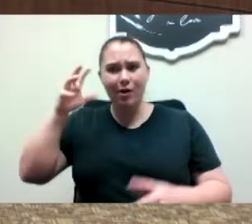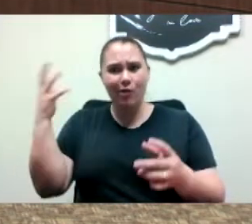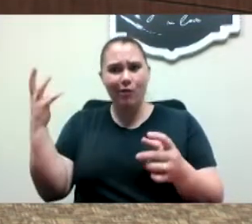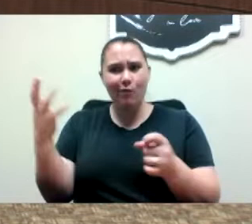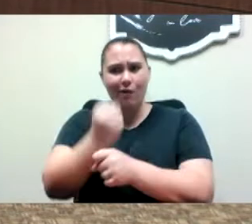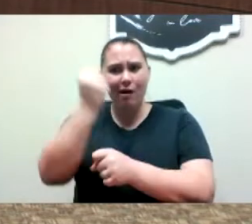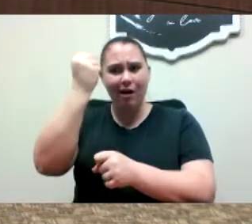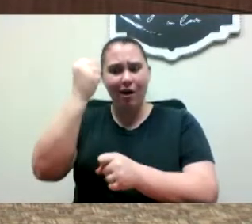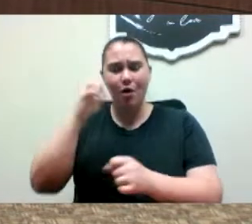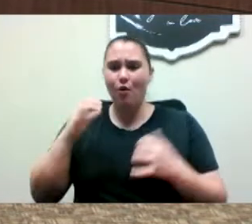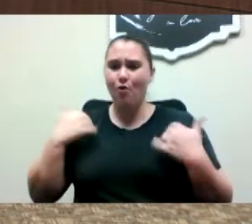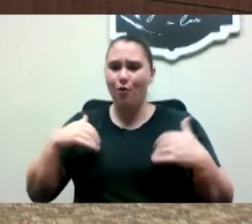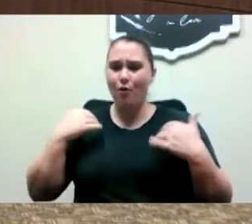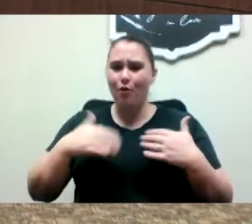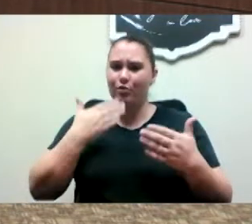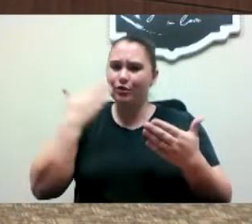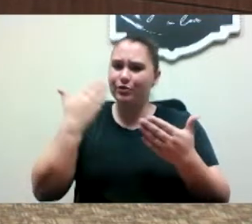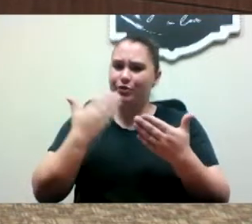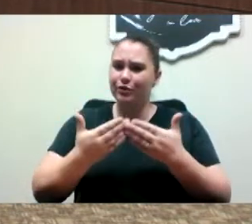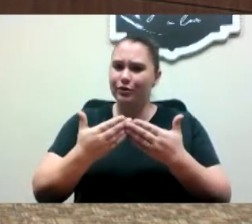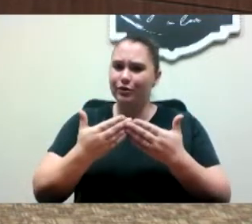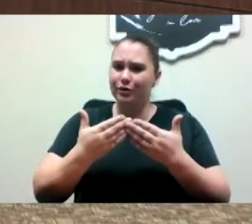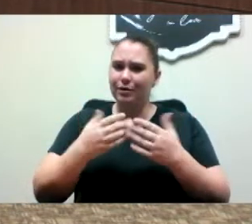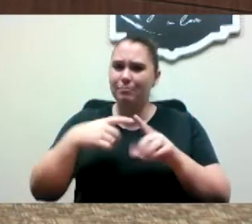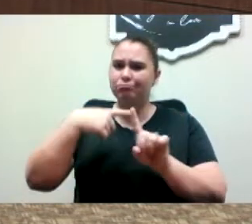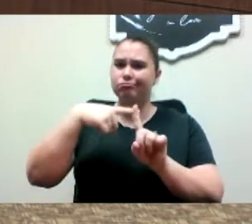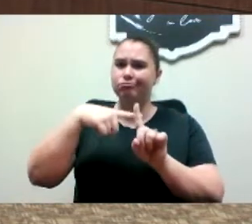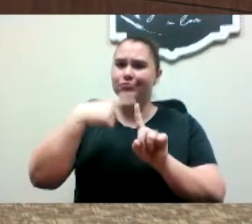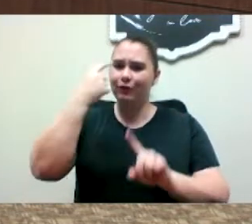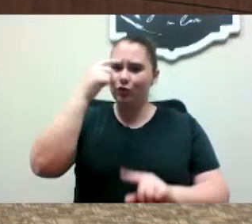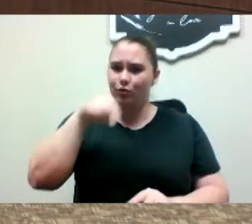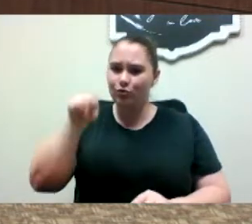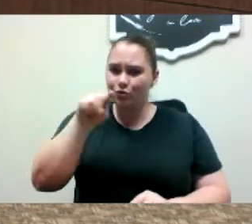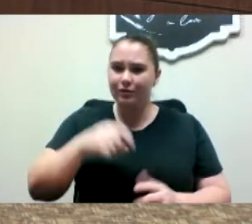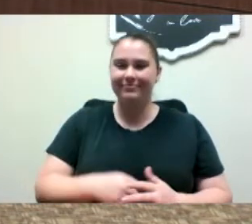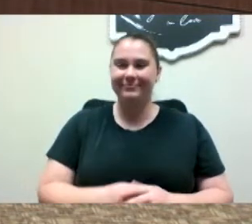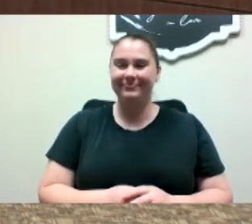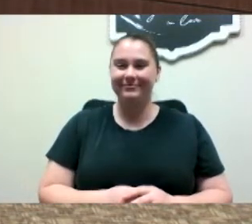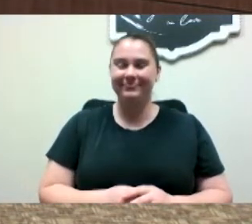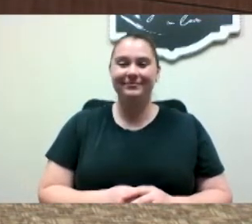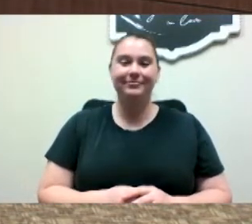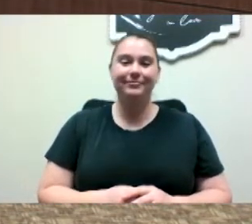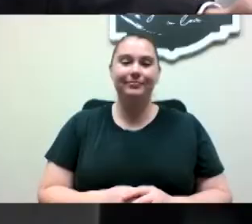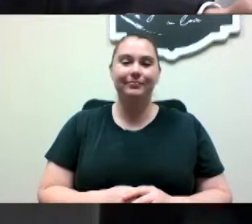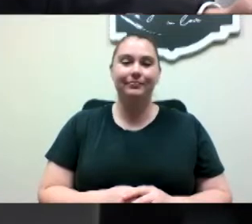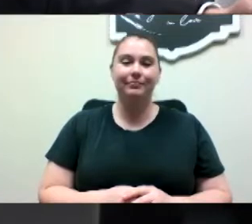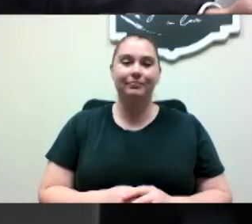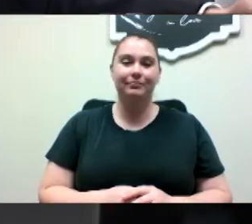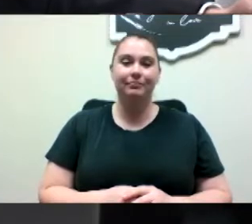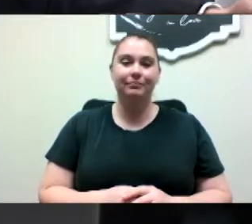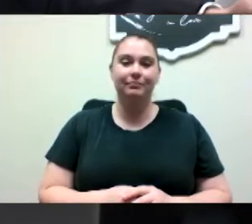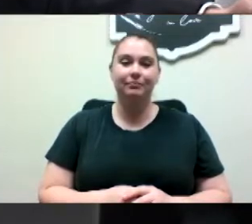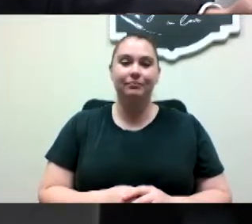Waco. All right, let's see.